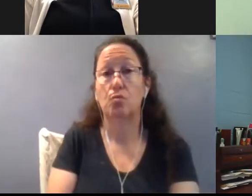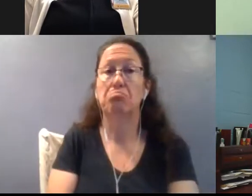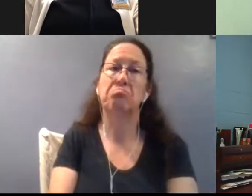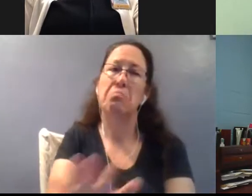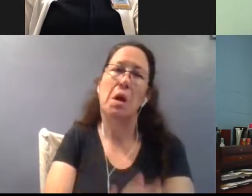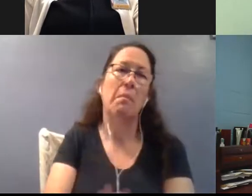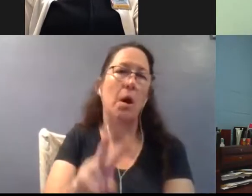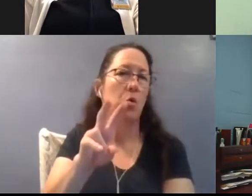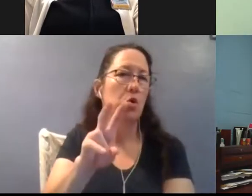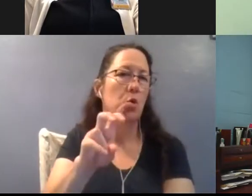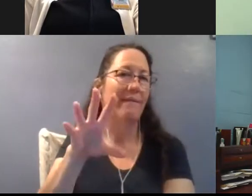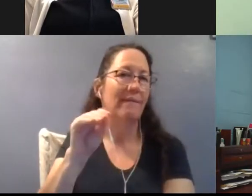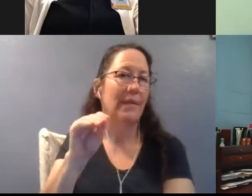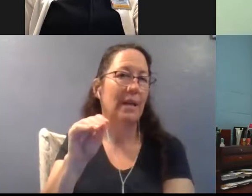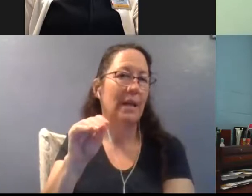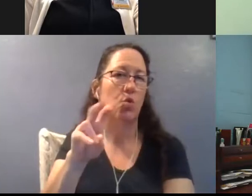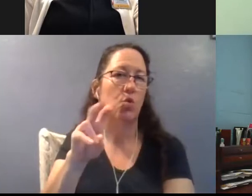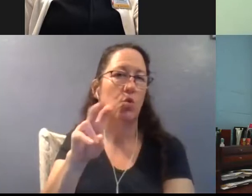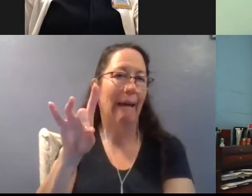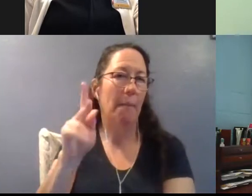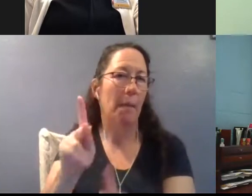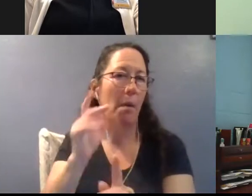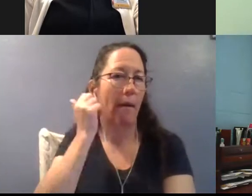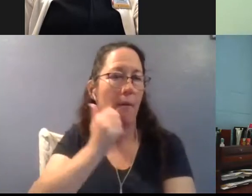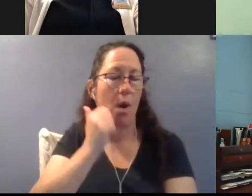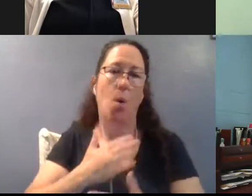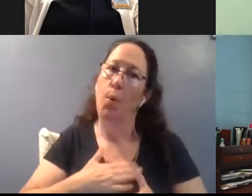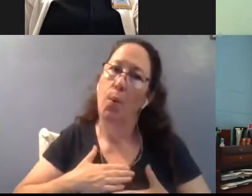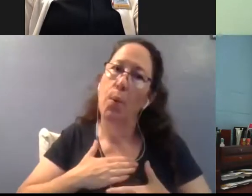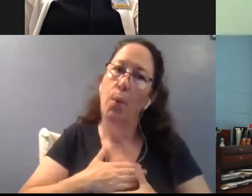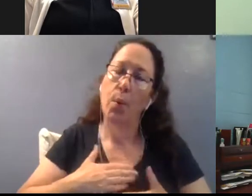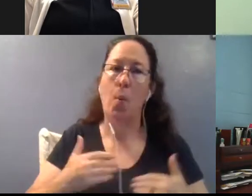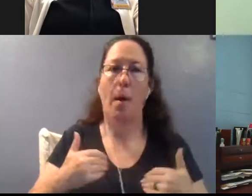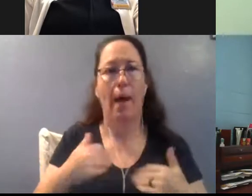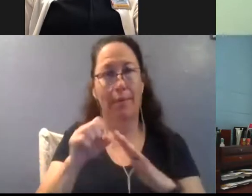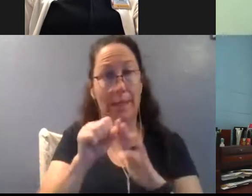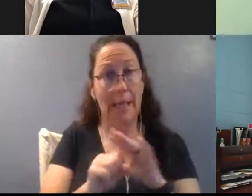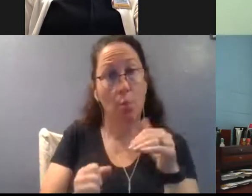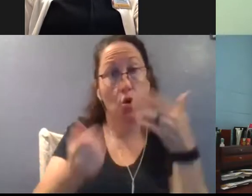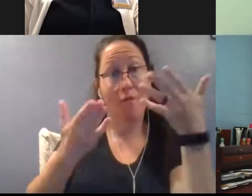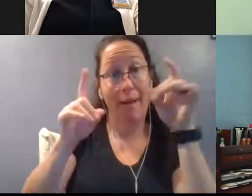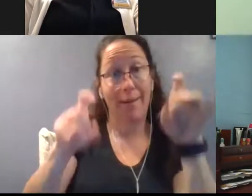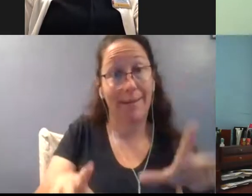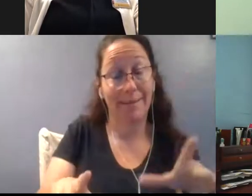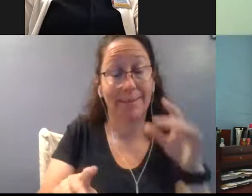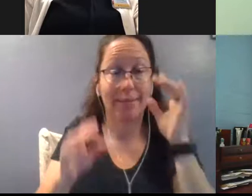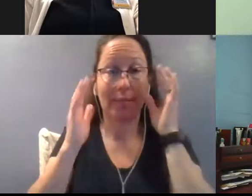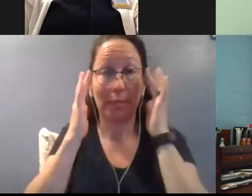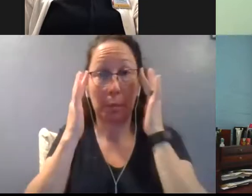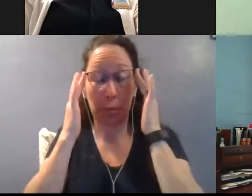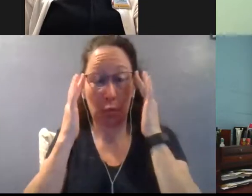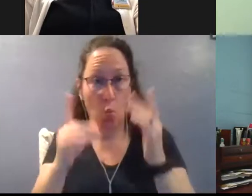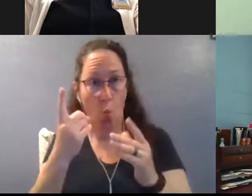about 258 people a day. So we're very appreciative to have the state providing that testing site for an additional